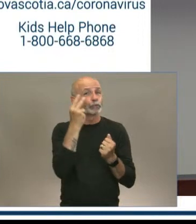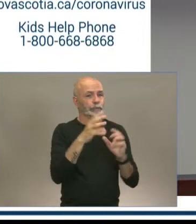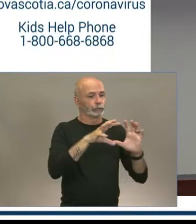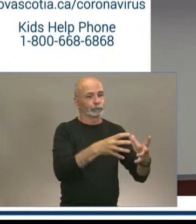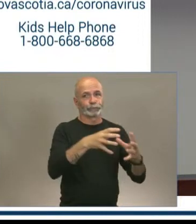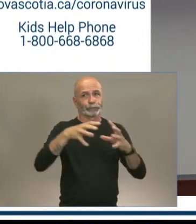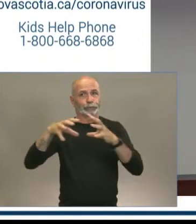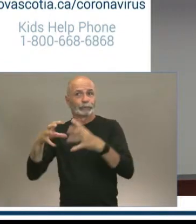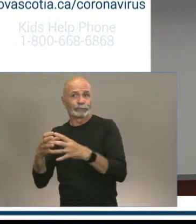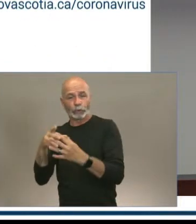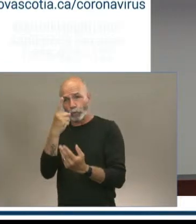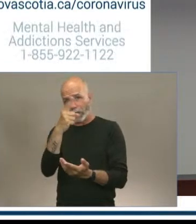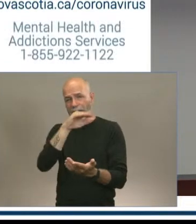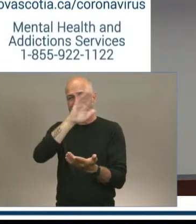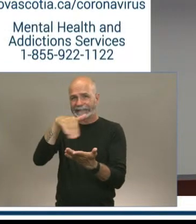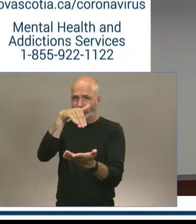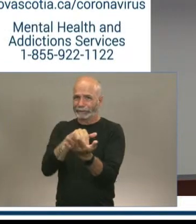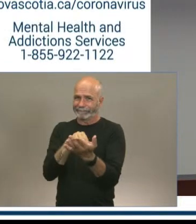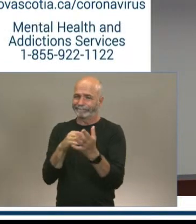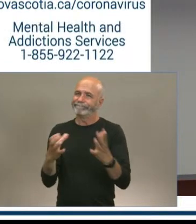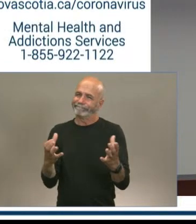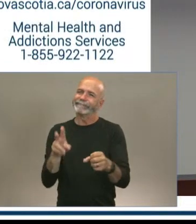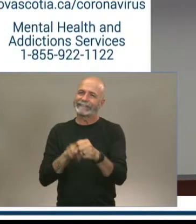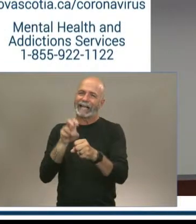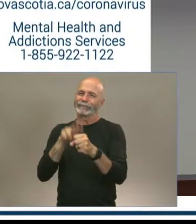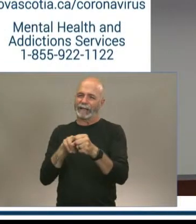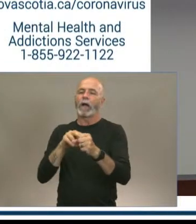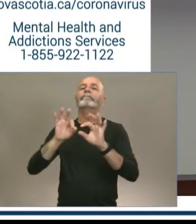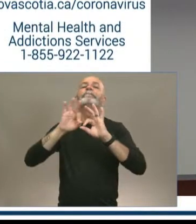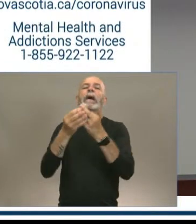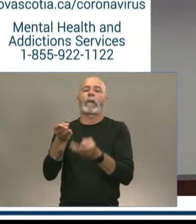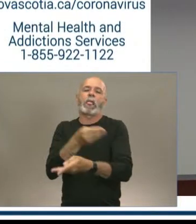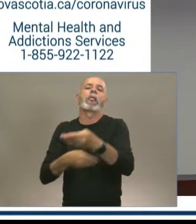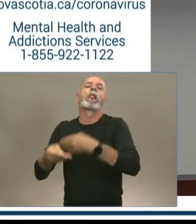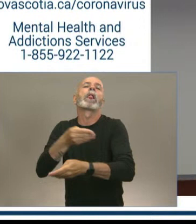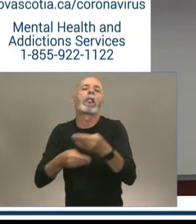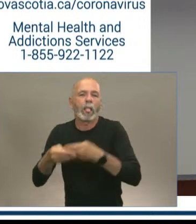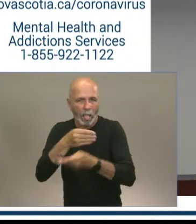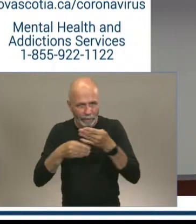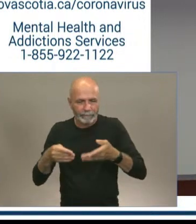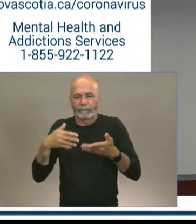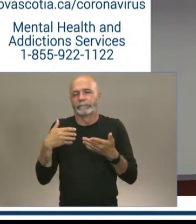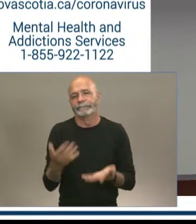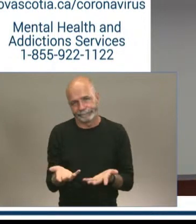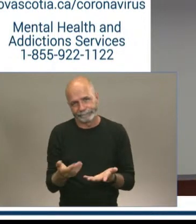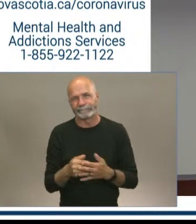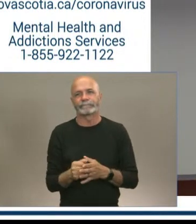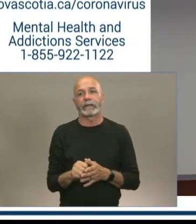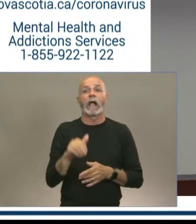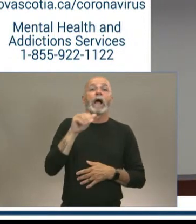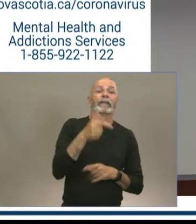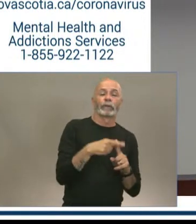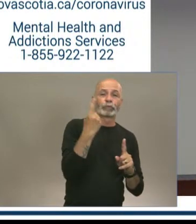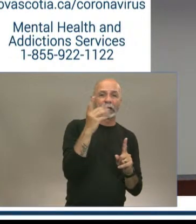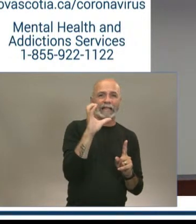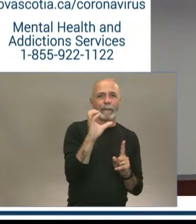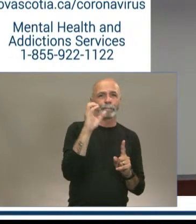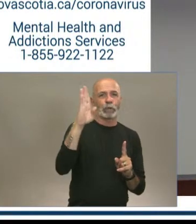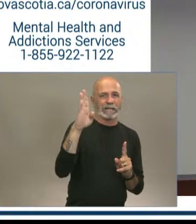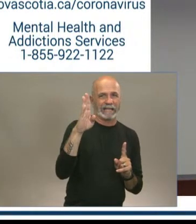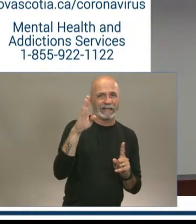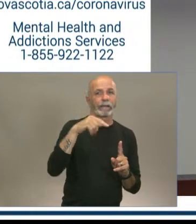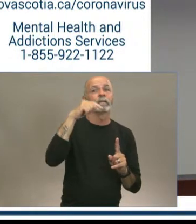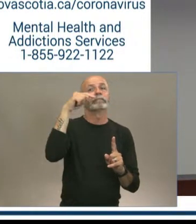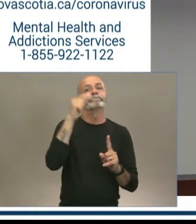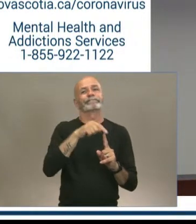Central Zone with a number of individuals and families with many close connections. The other is in Cape Breton with several cases connected through their